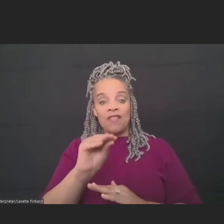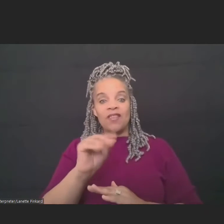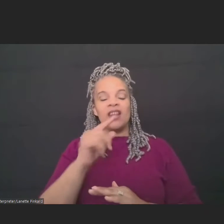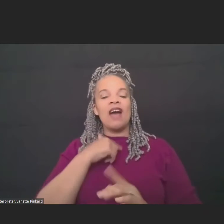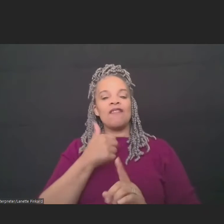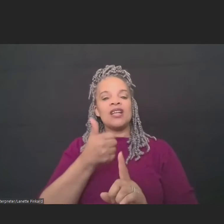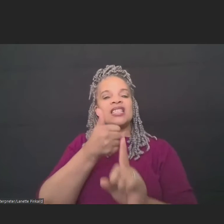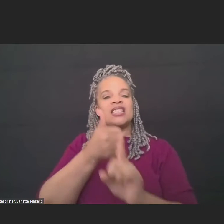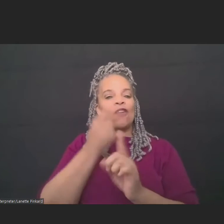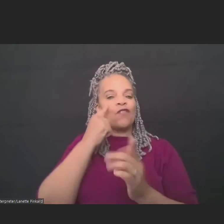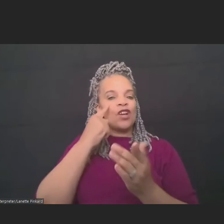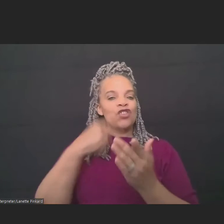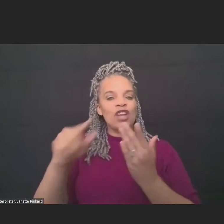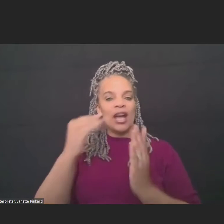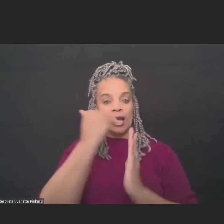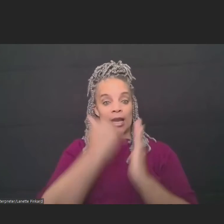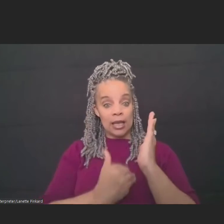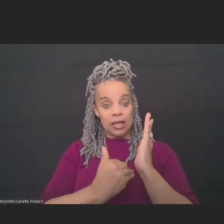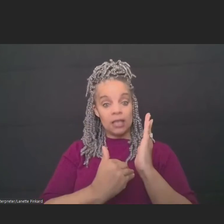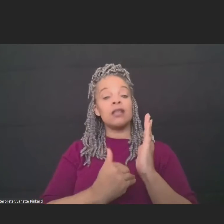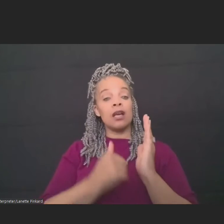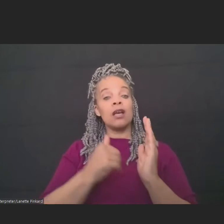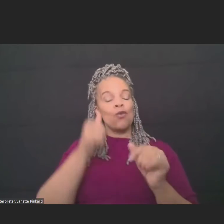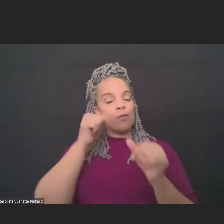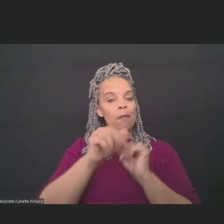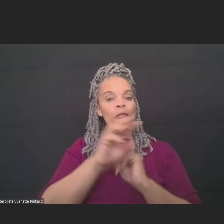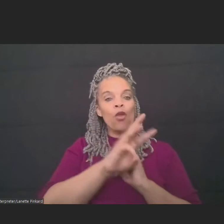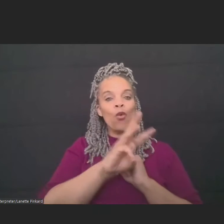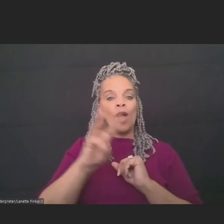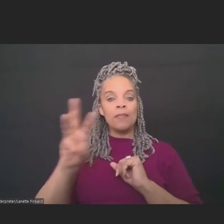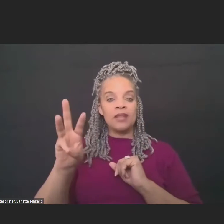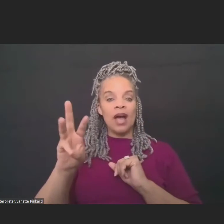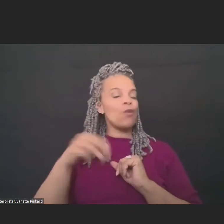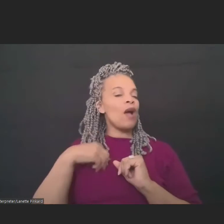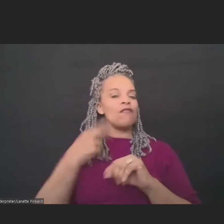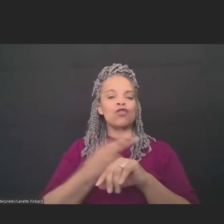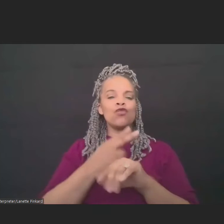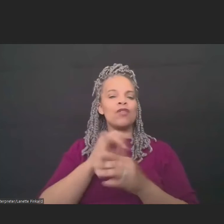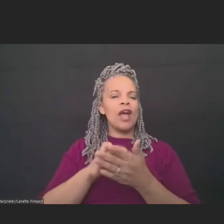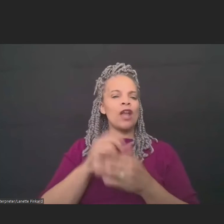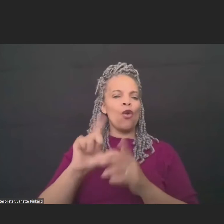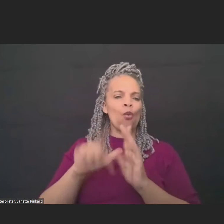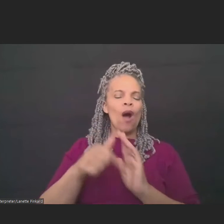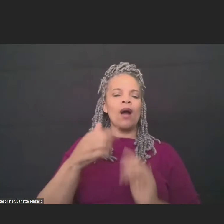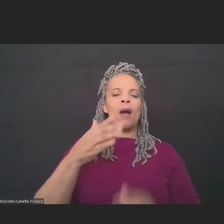checklist, and let me remind you of the website. We haven't referred to this in a while. It's